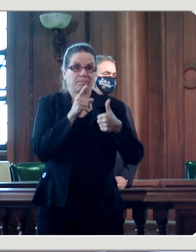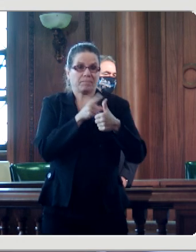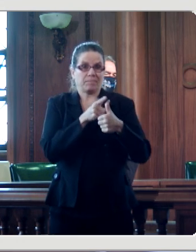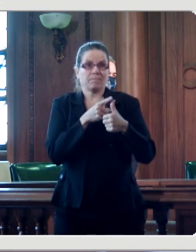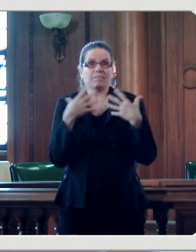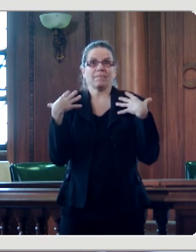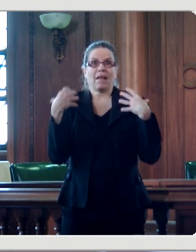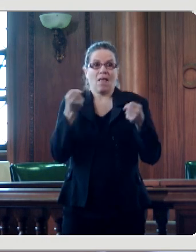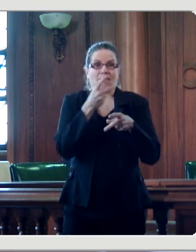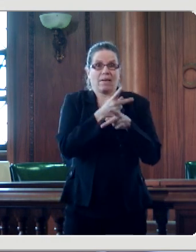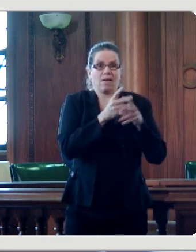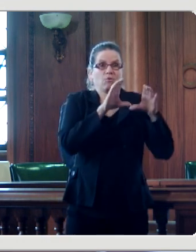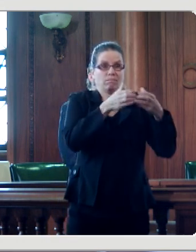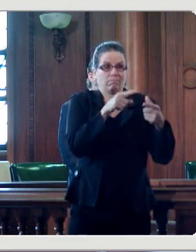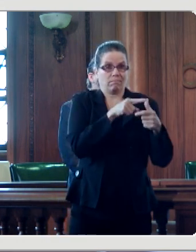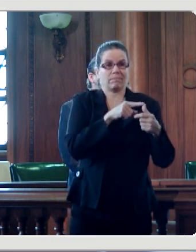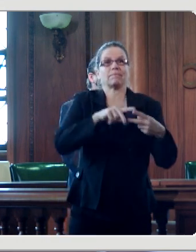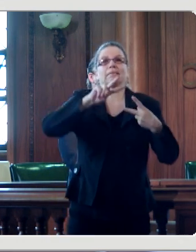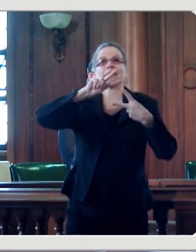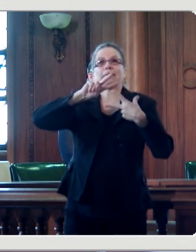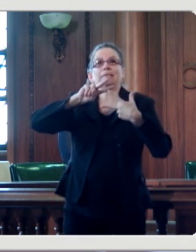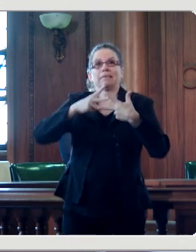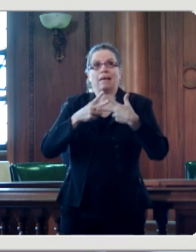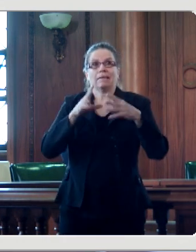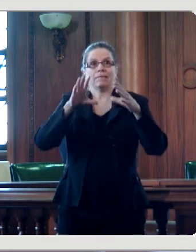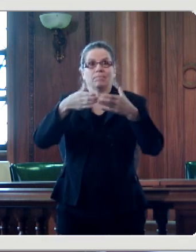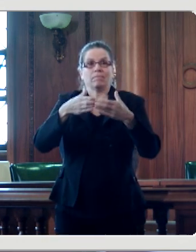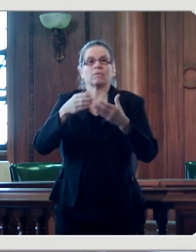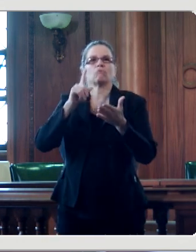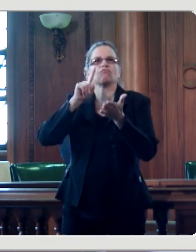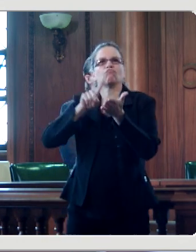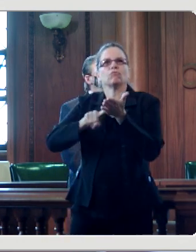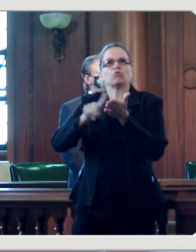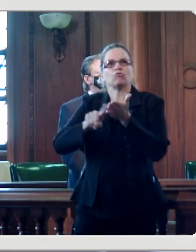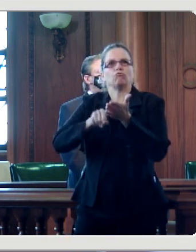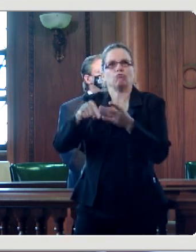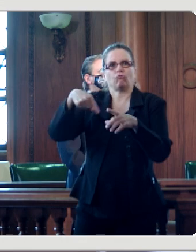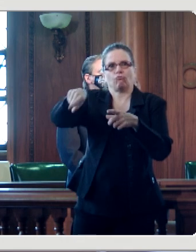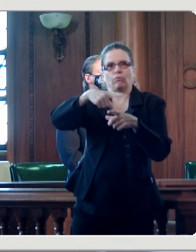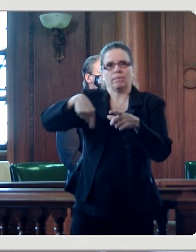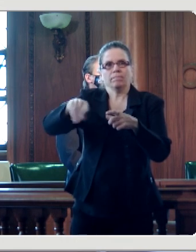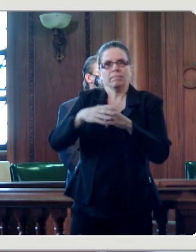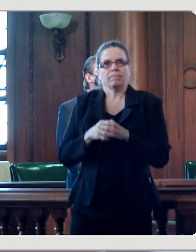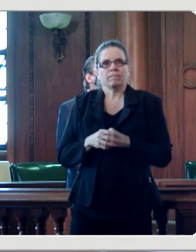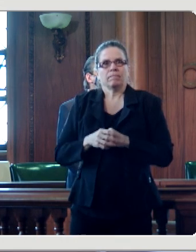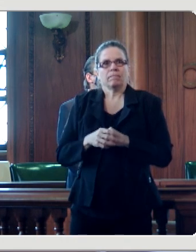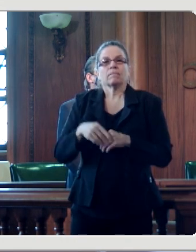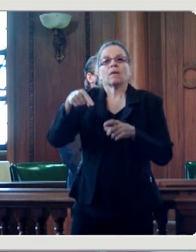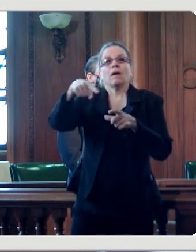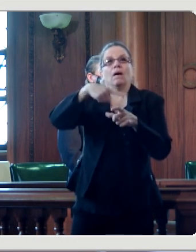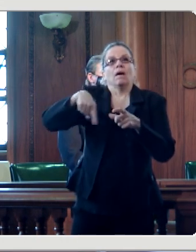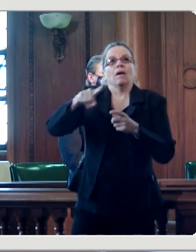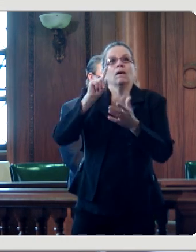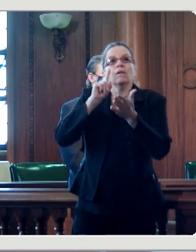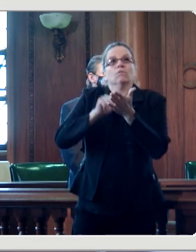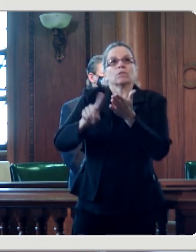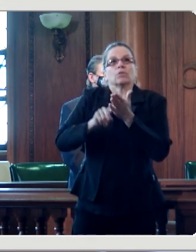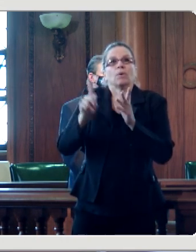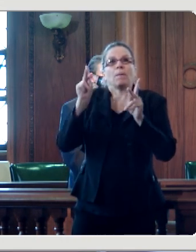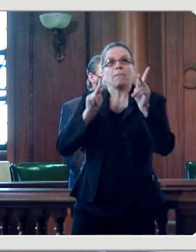Then there will be research, which we will be tracking the public's attitude in the city of Springfield